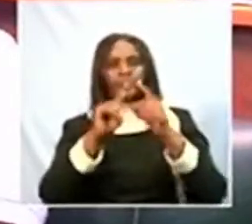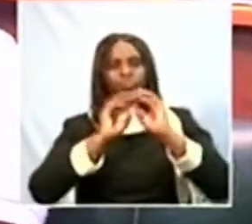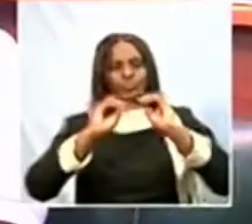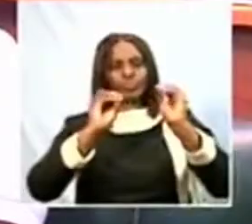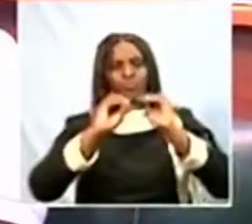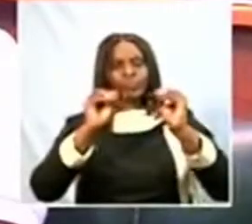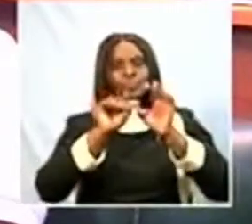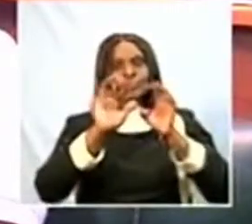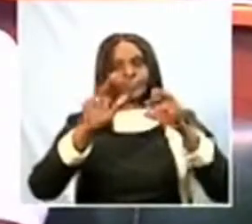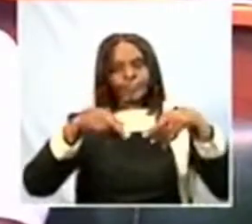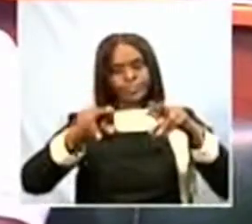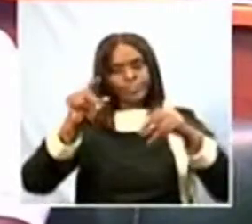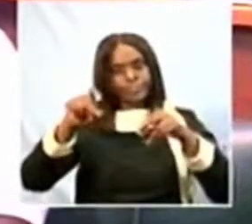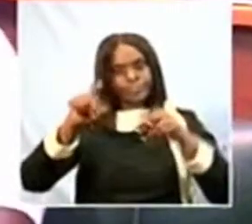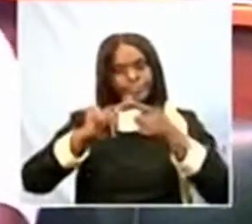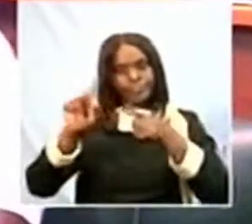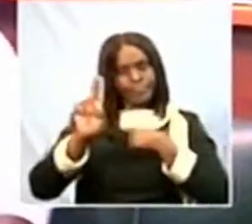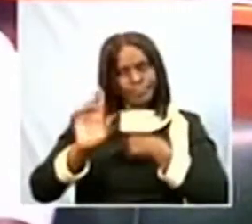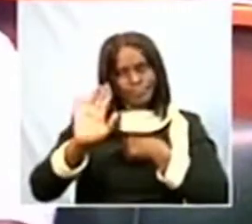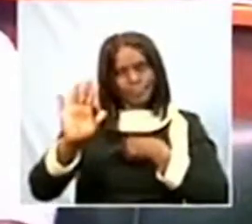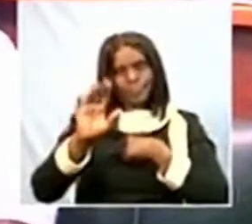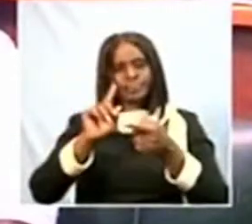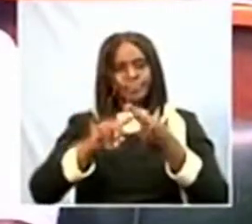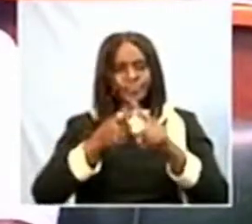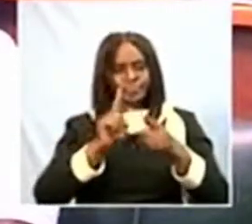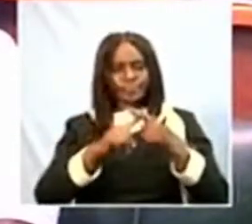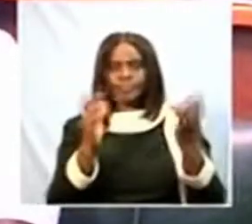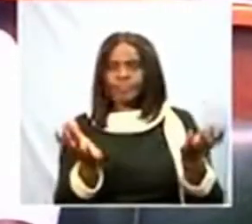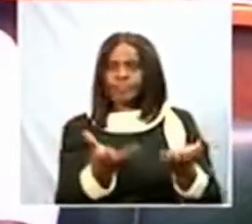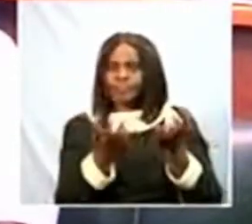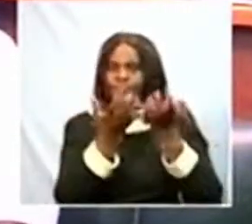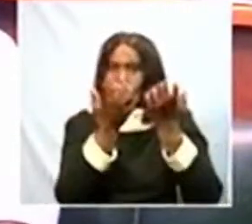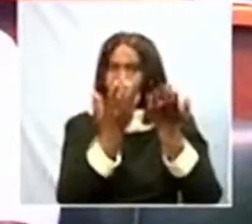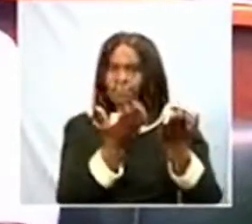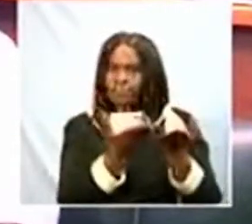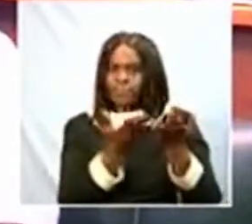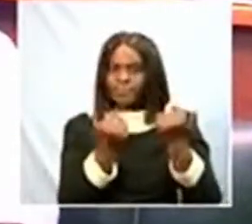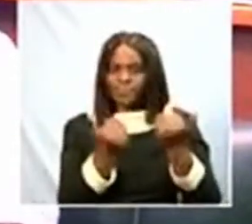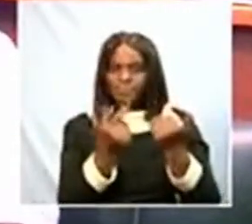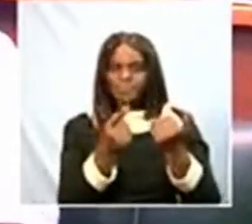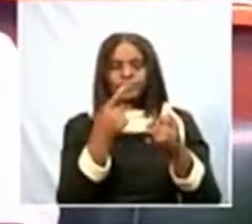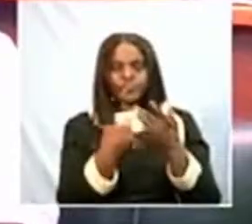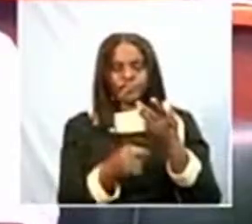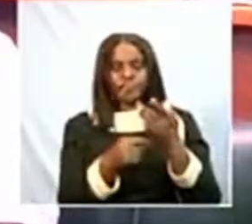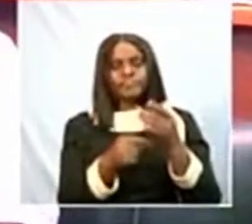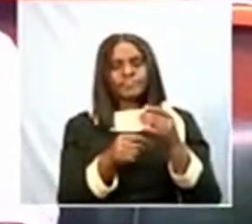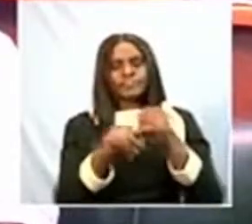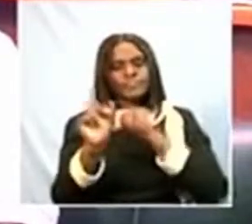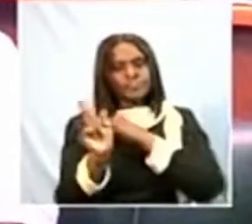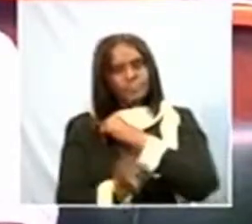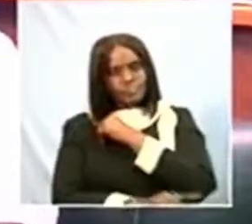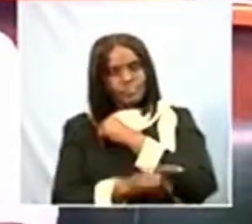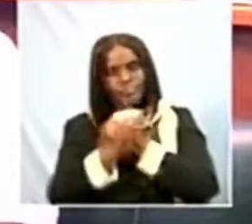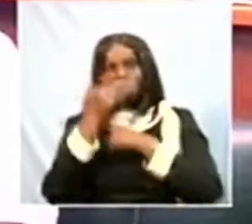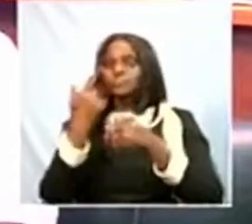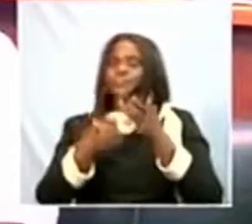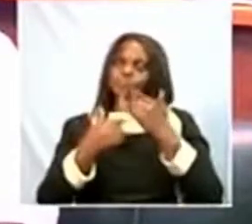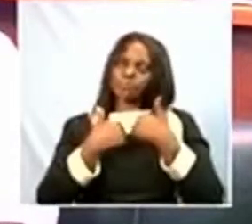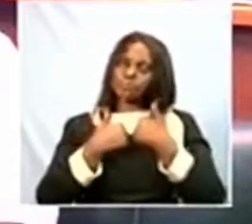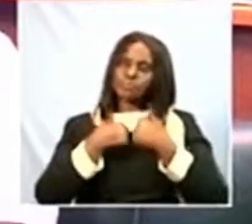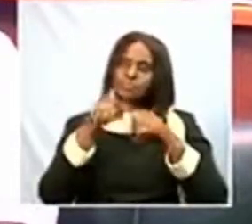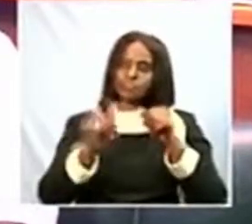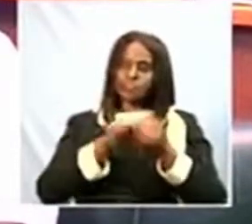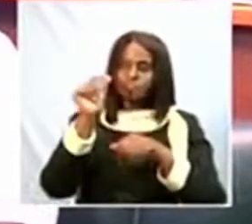sensitize industries on the need to use ozone-friendly gases in the process of invention. Henceforth, strict punishment must be conducted on each and